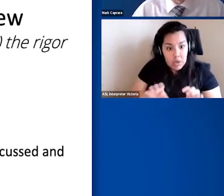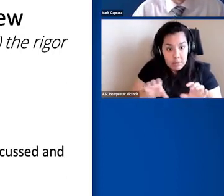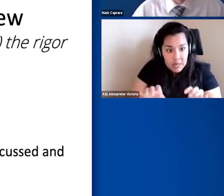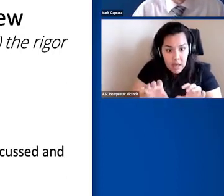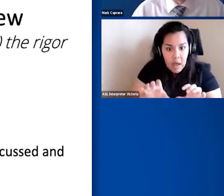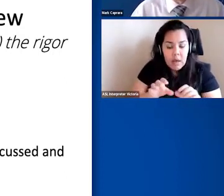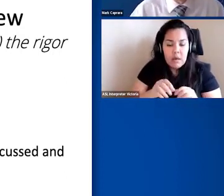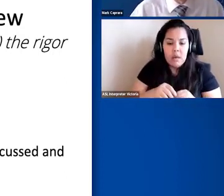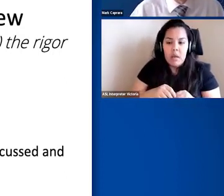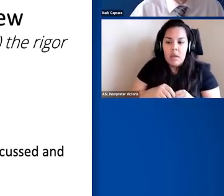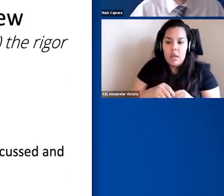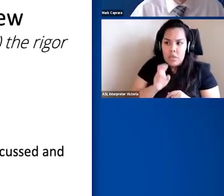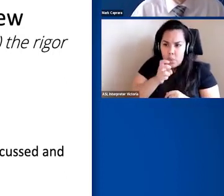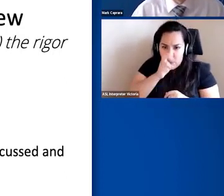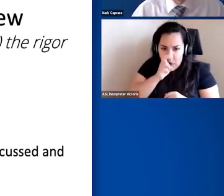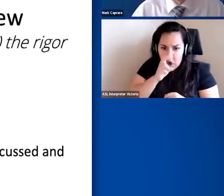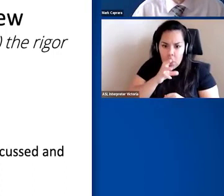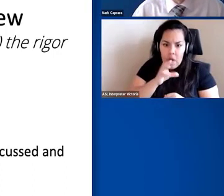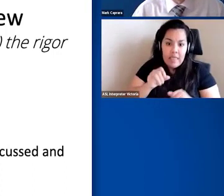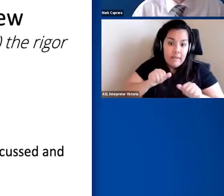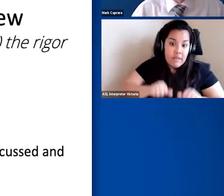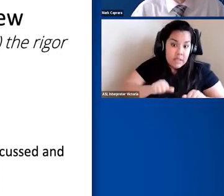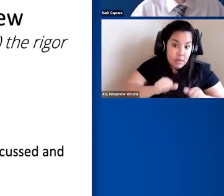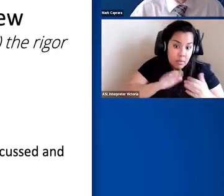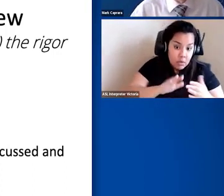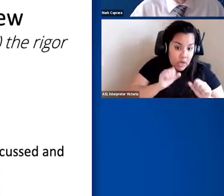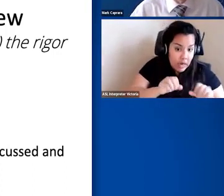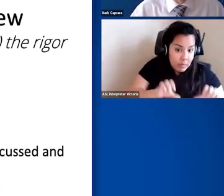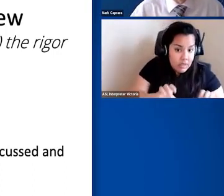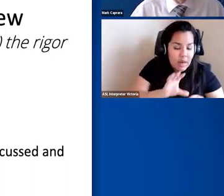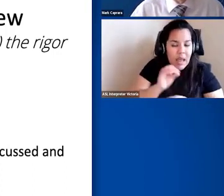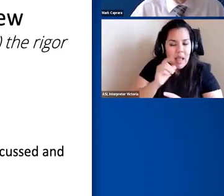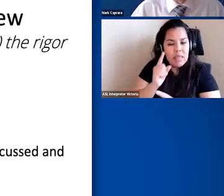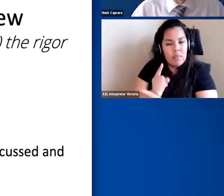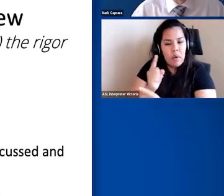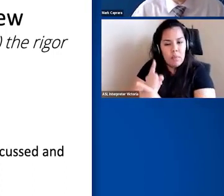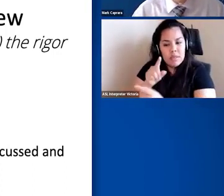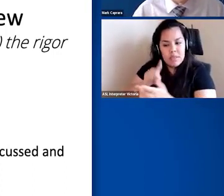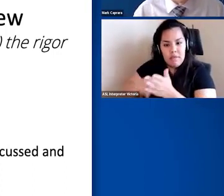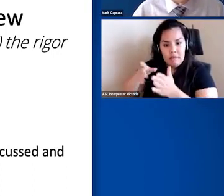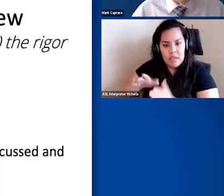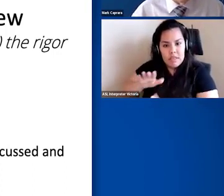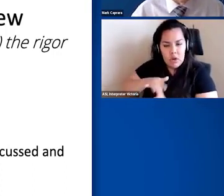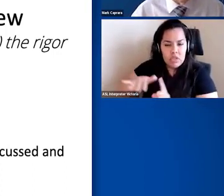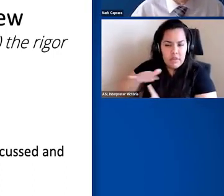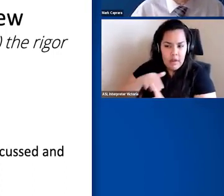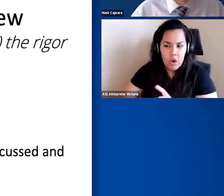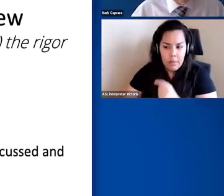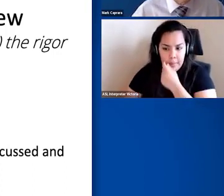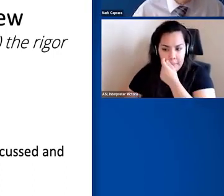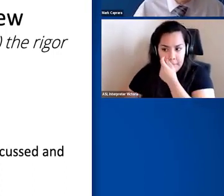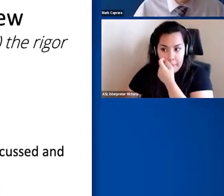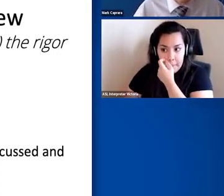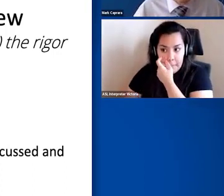of the approach, can it be done, and the appropriateness of investigator environment, will it be done.